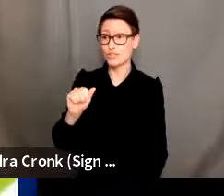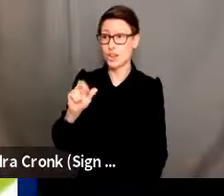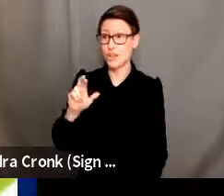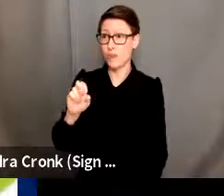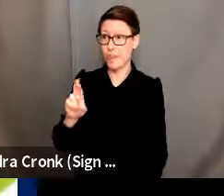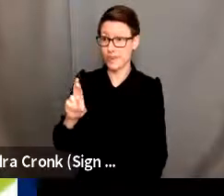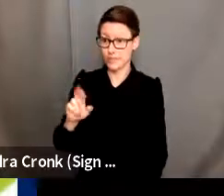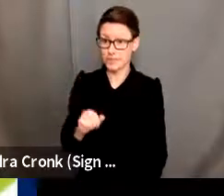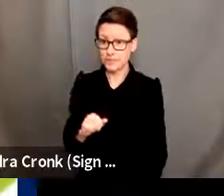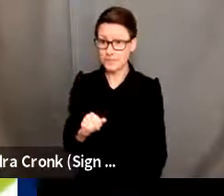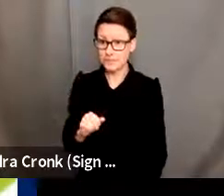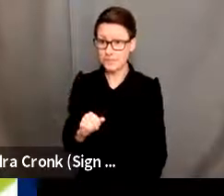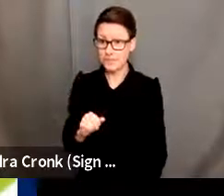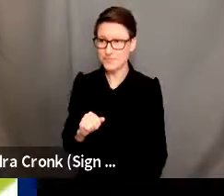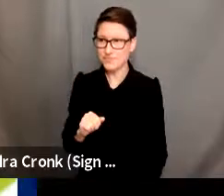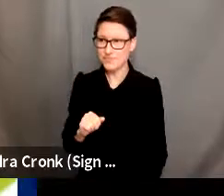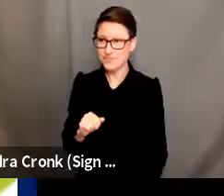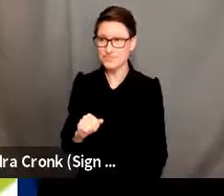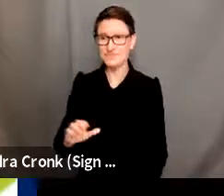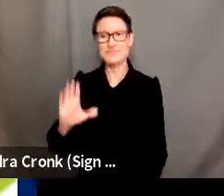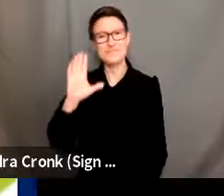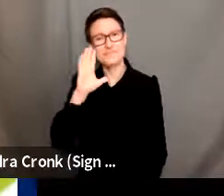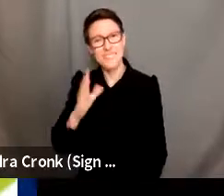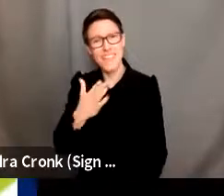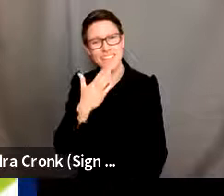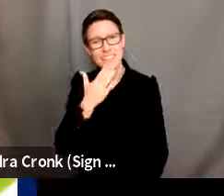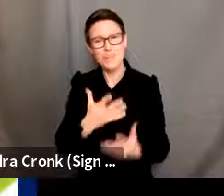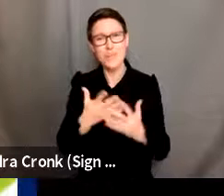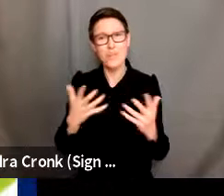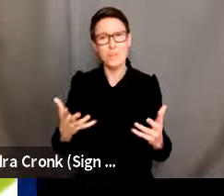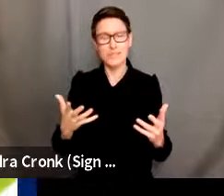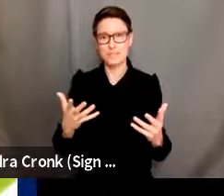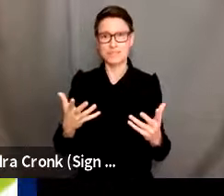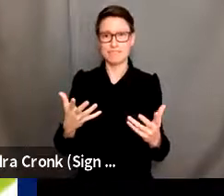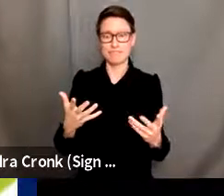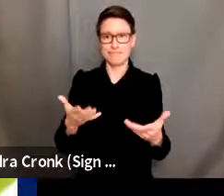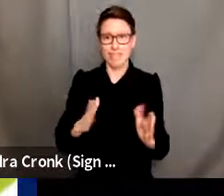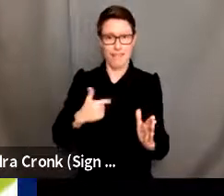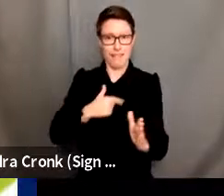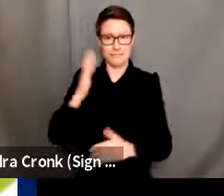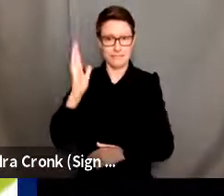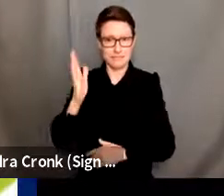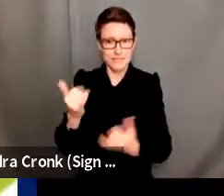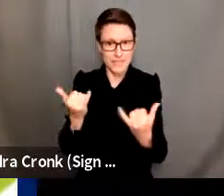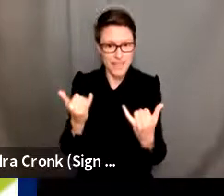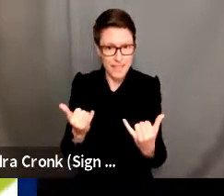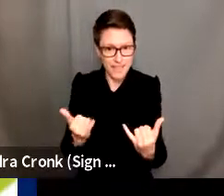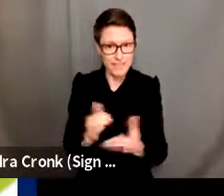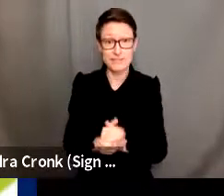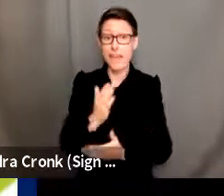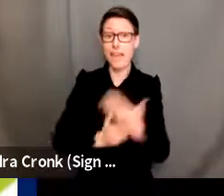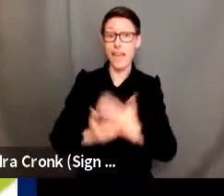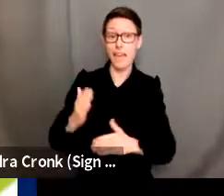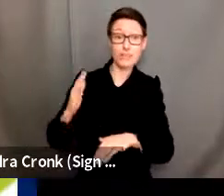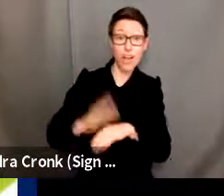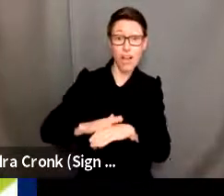Gotta unmute. Hi, thank you for having us. We're very happy to join the volunteer fair today. Hands-On Central California